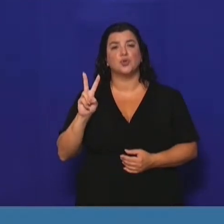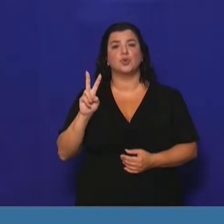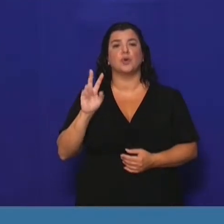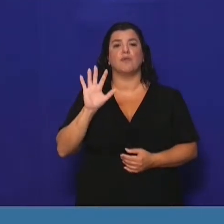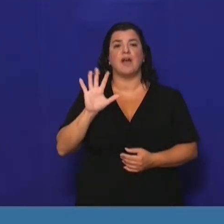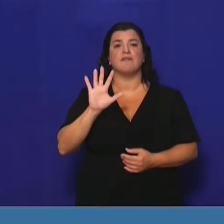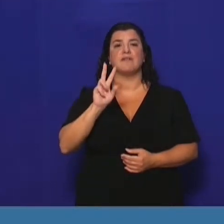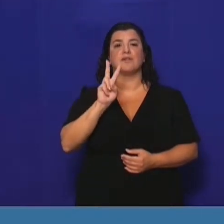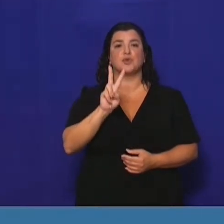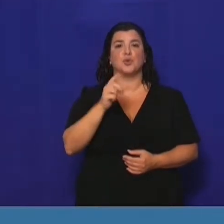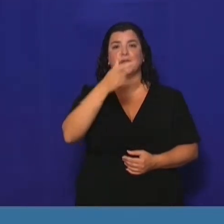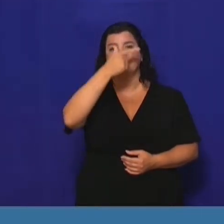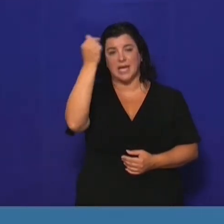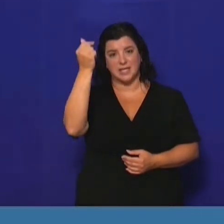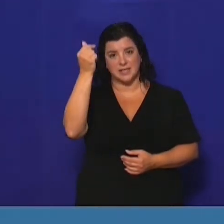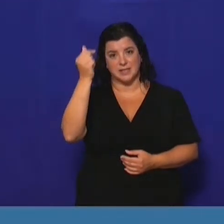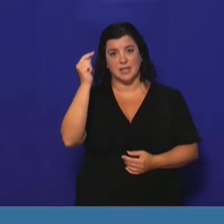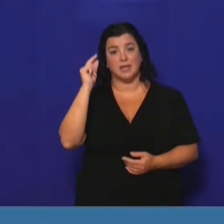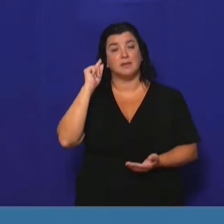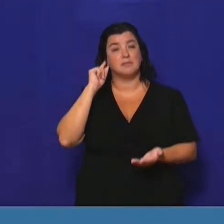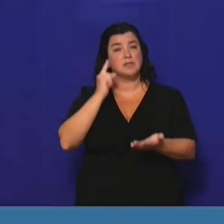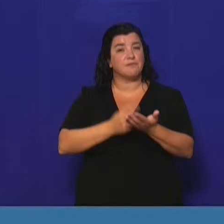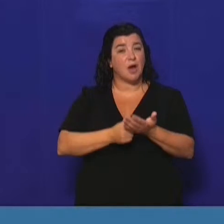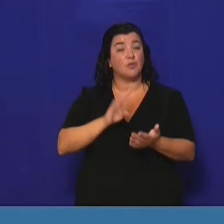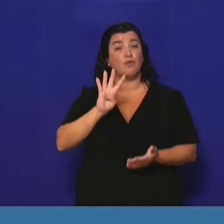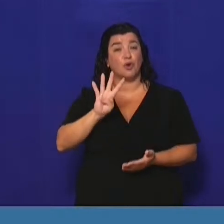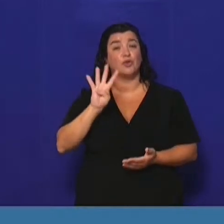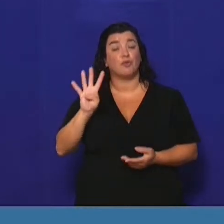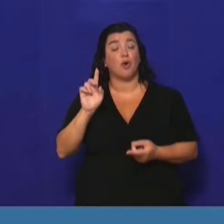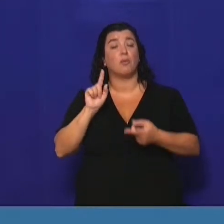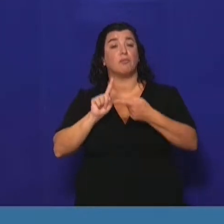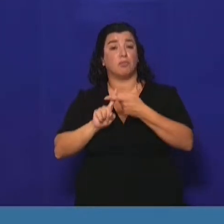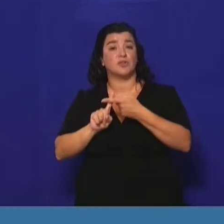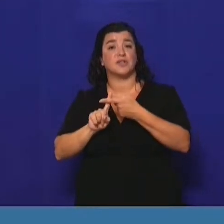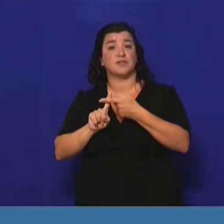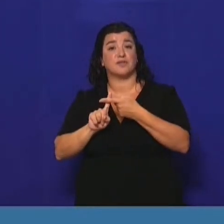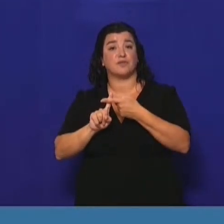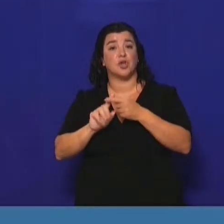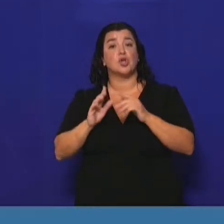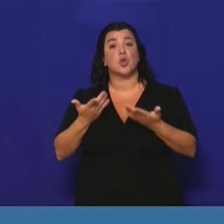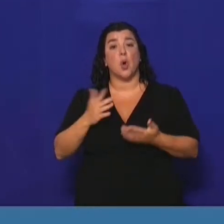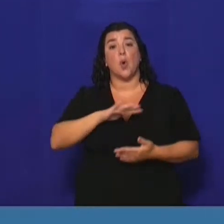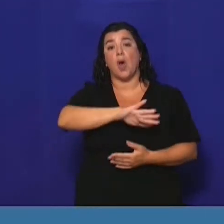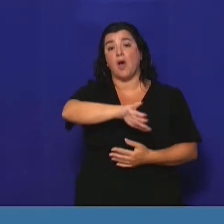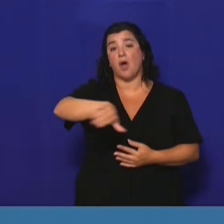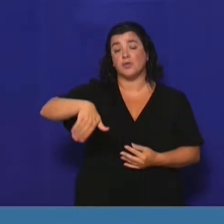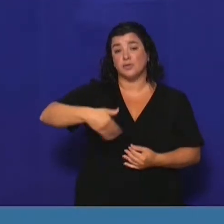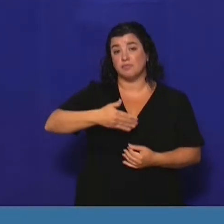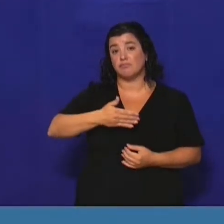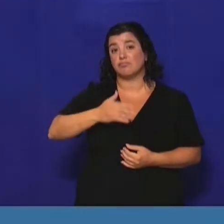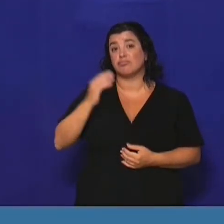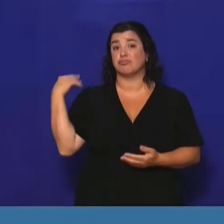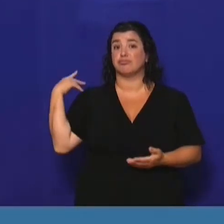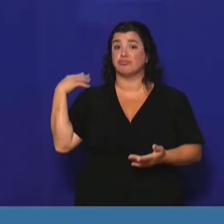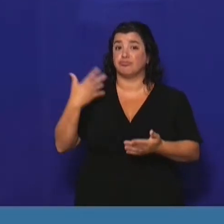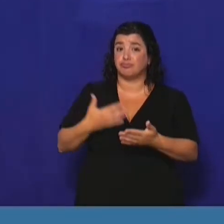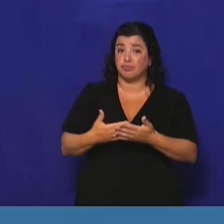and from these we had 44 new cases. So the total number of new cases now is